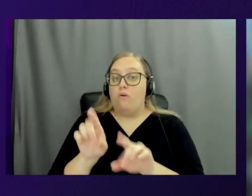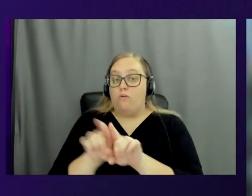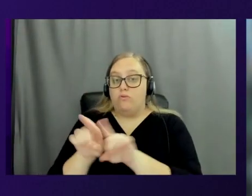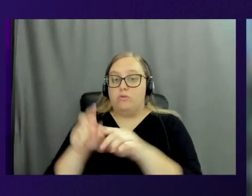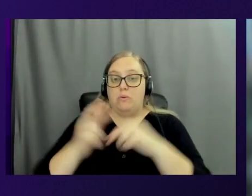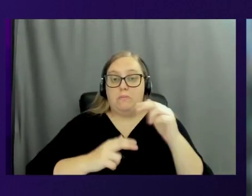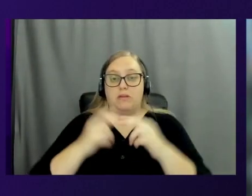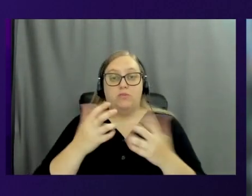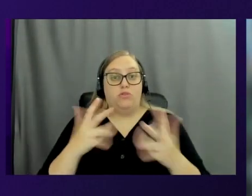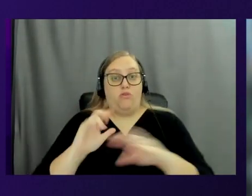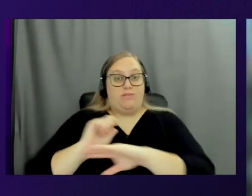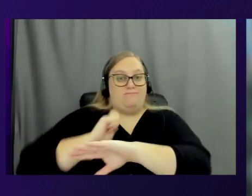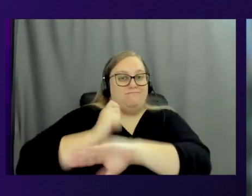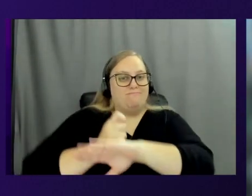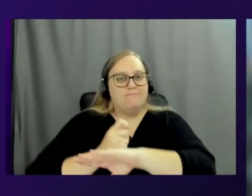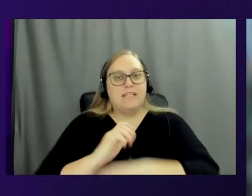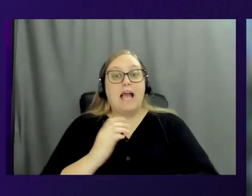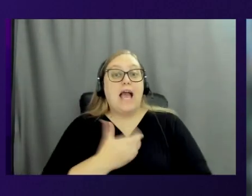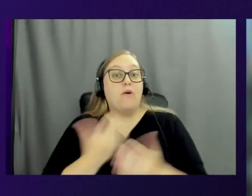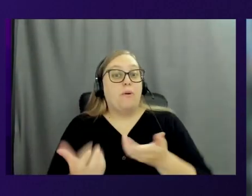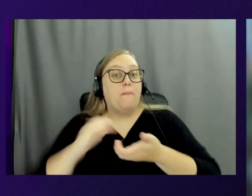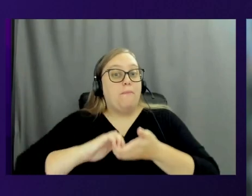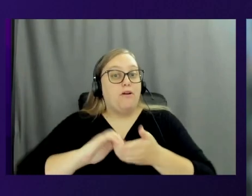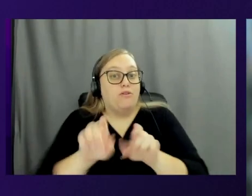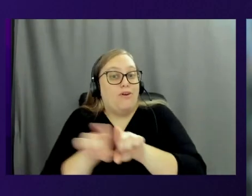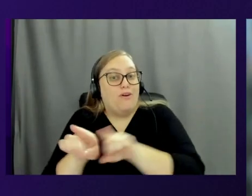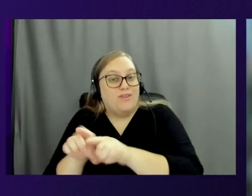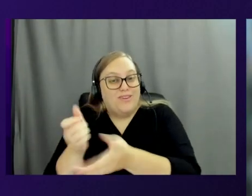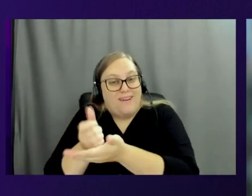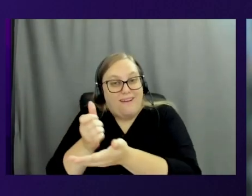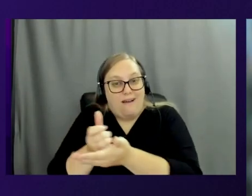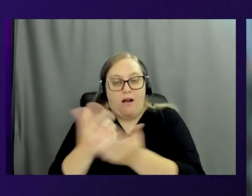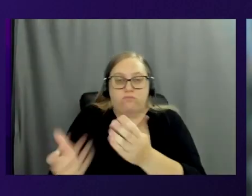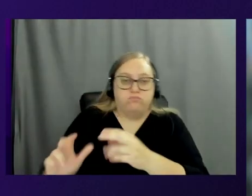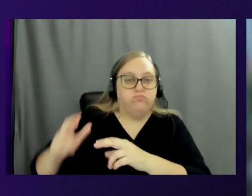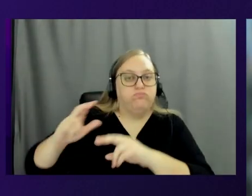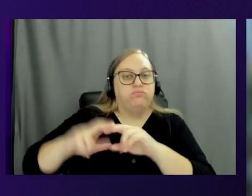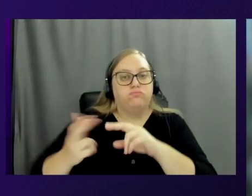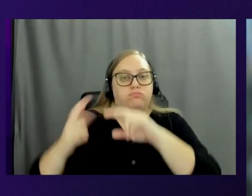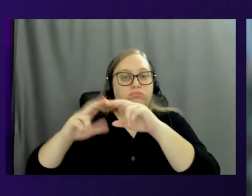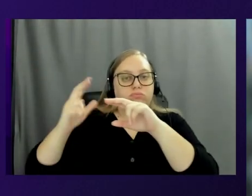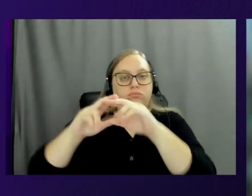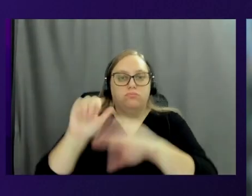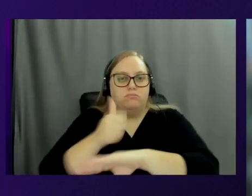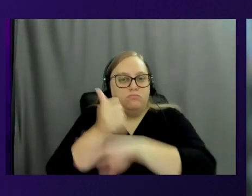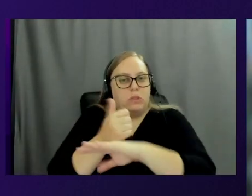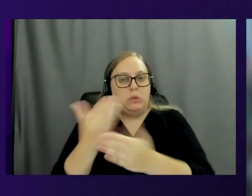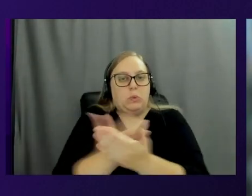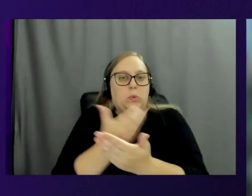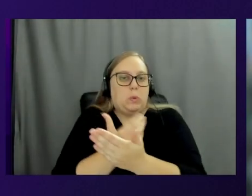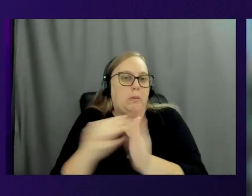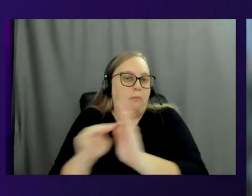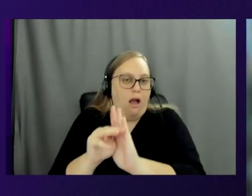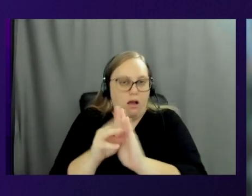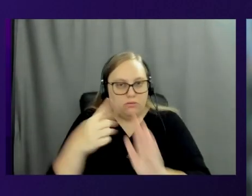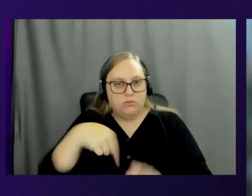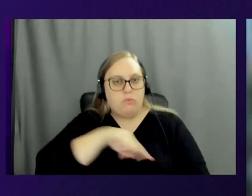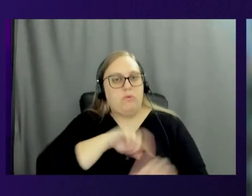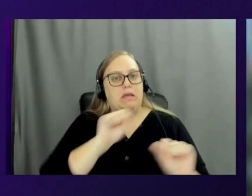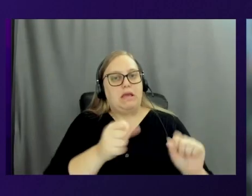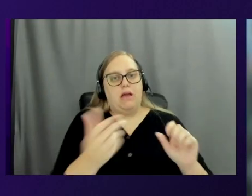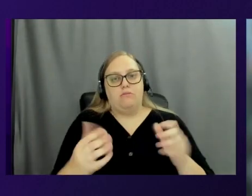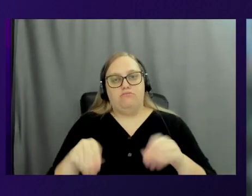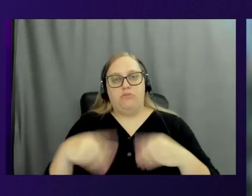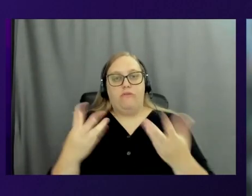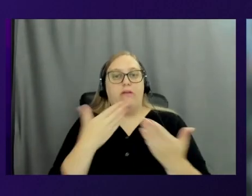can develop software, tools, and services specifically optimized for AWS Silicon so that together we can provide a unique